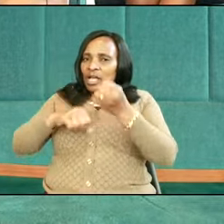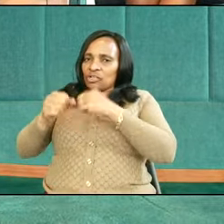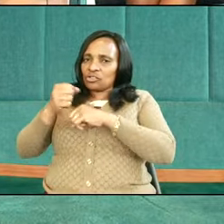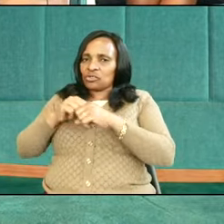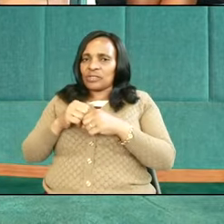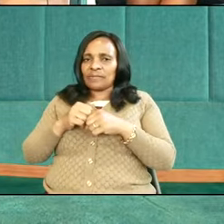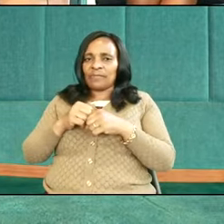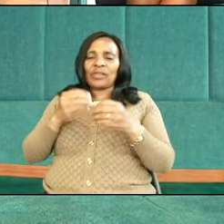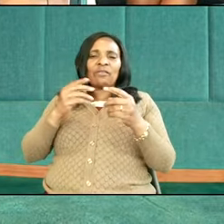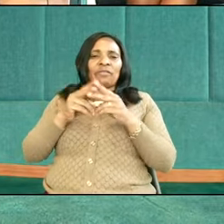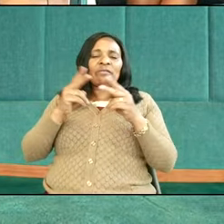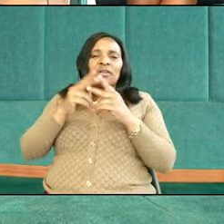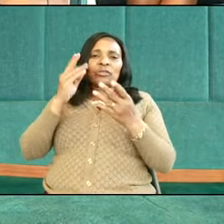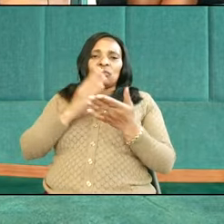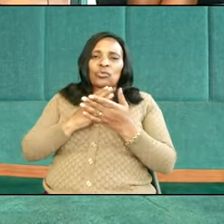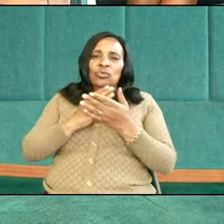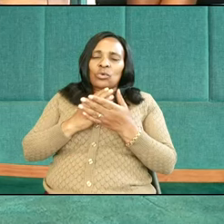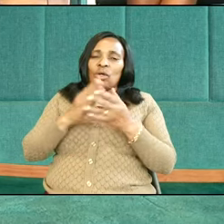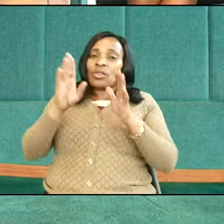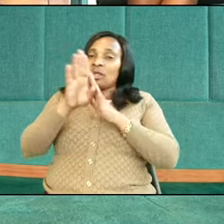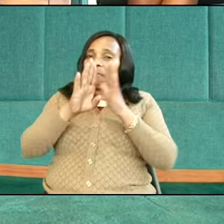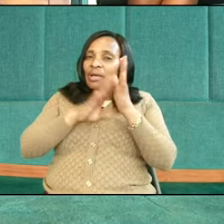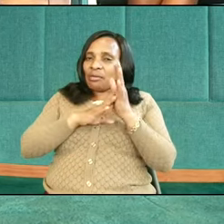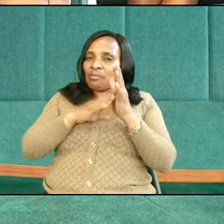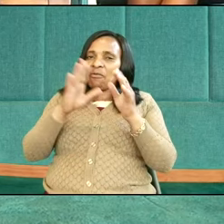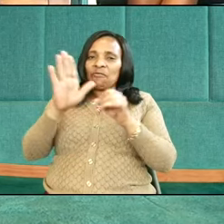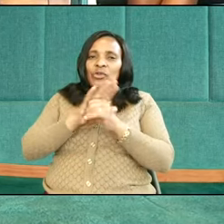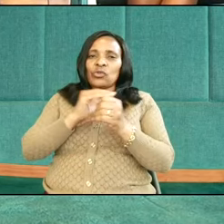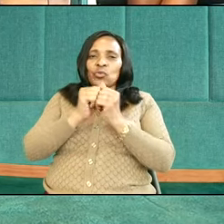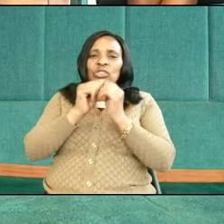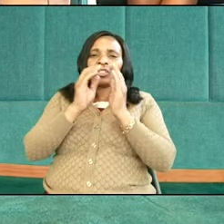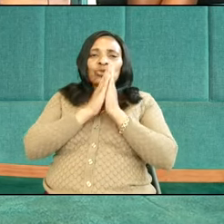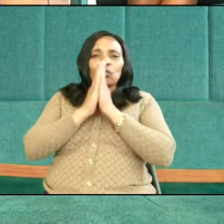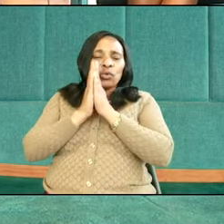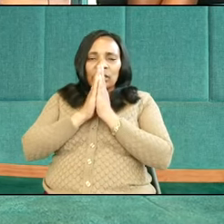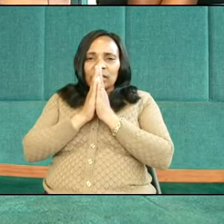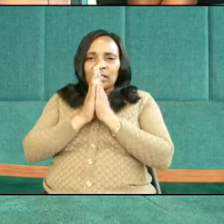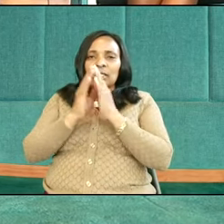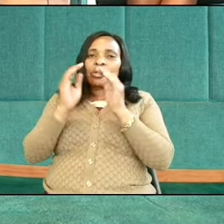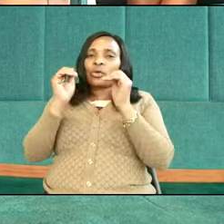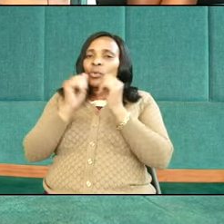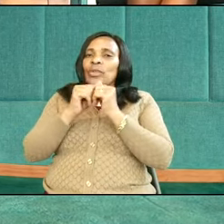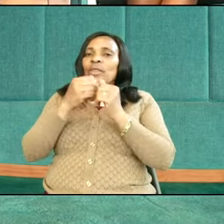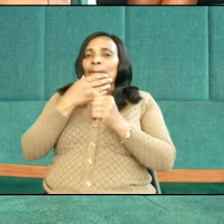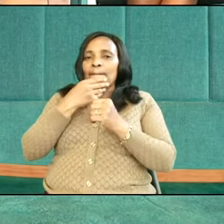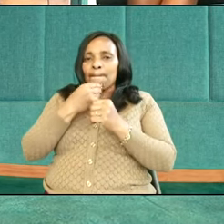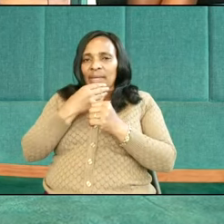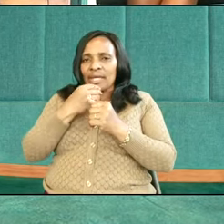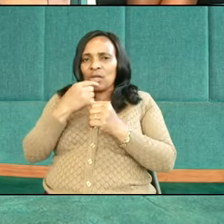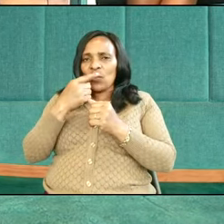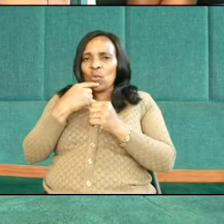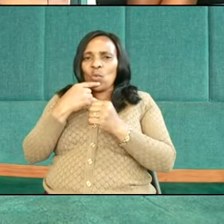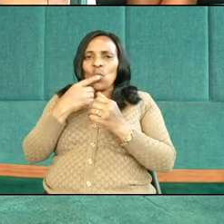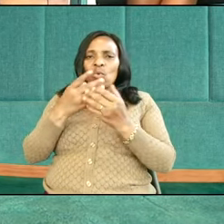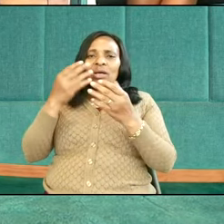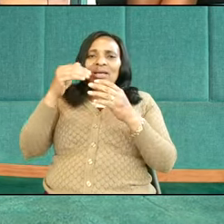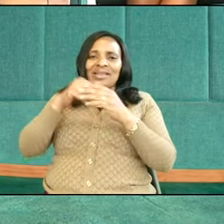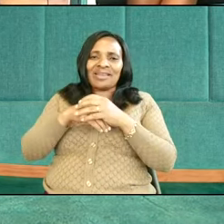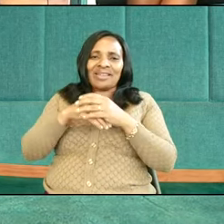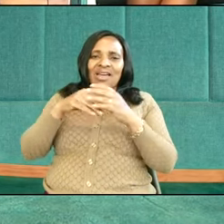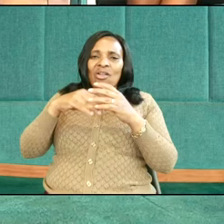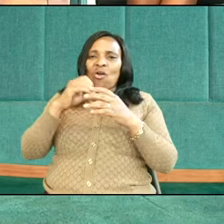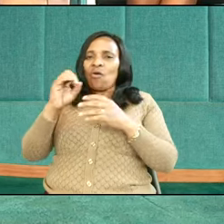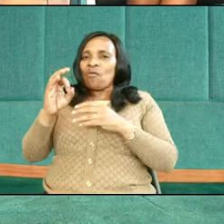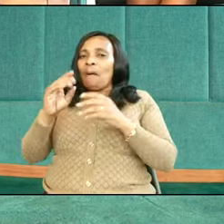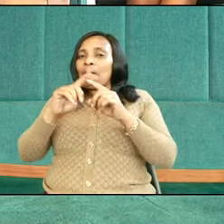Yeah, it's very true. It's very true. You know, the Bible is filled with stories of men who were great, not in and of themselves,